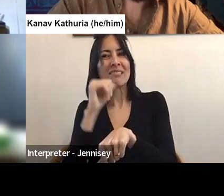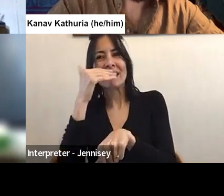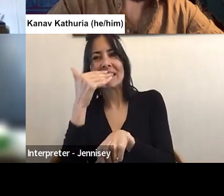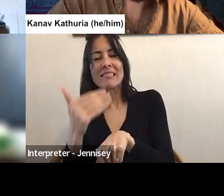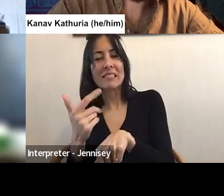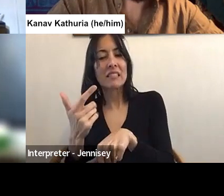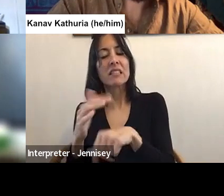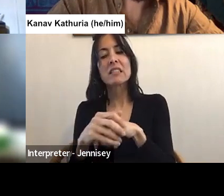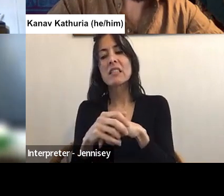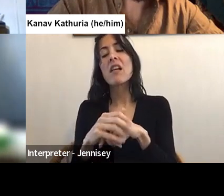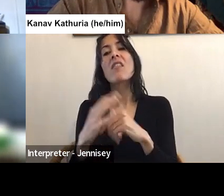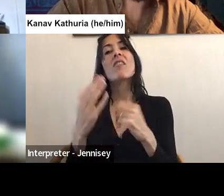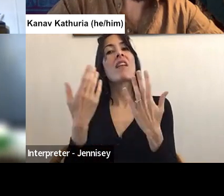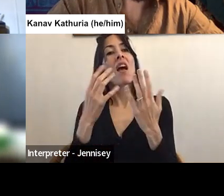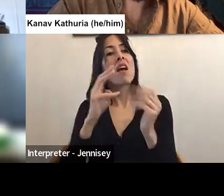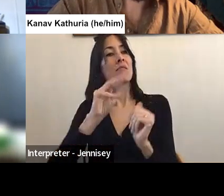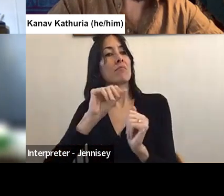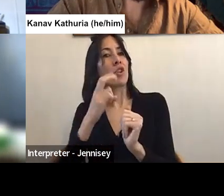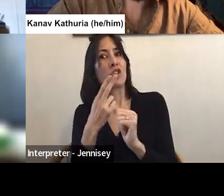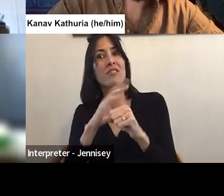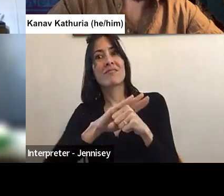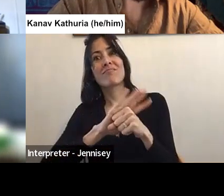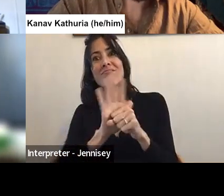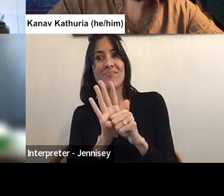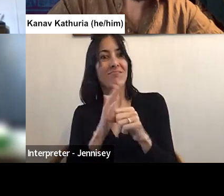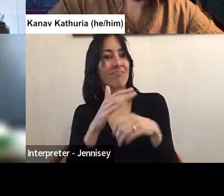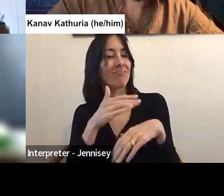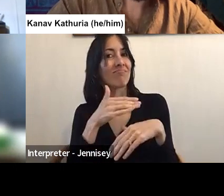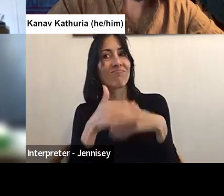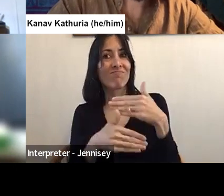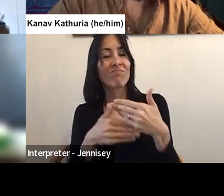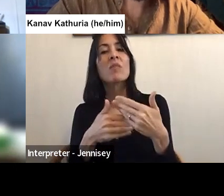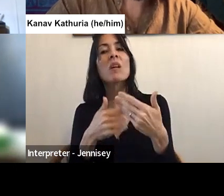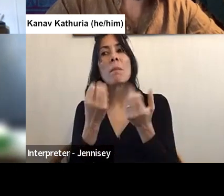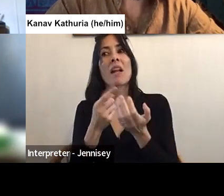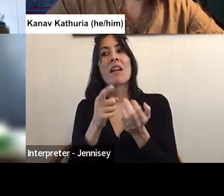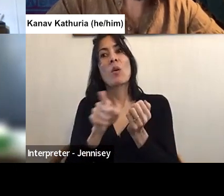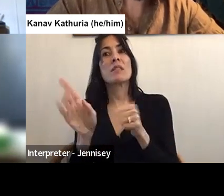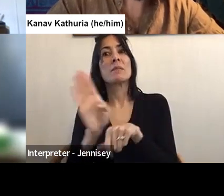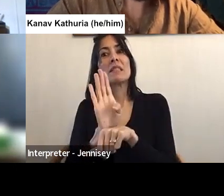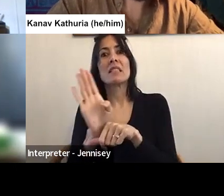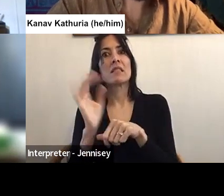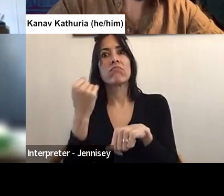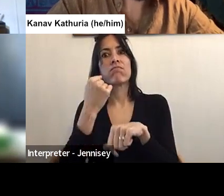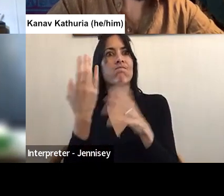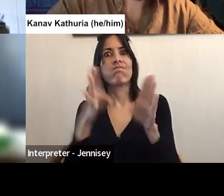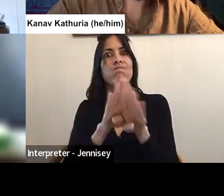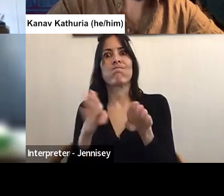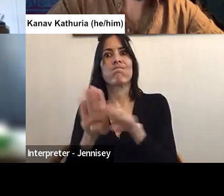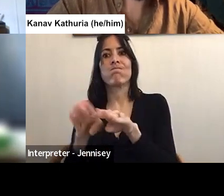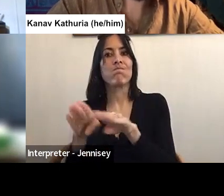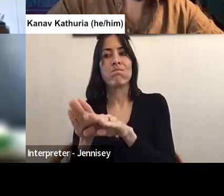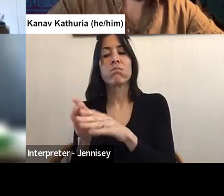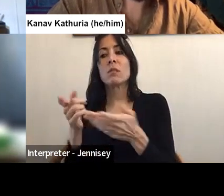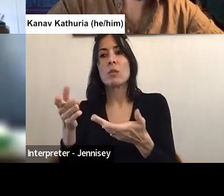in the pandemic, they discovered that those businesses were shuttered. They then went home and found their children sitting